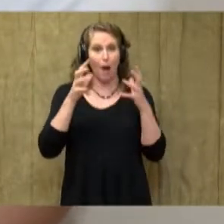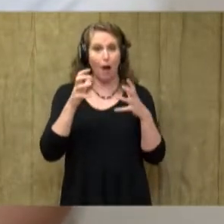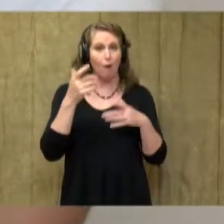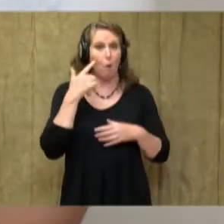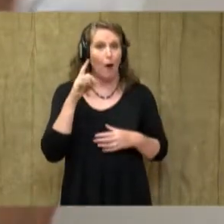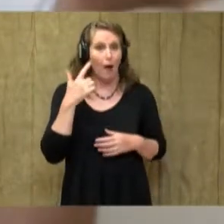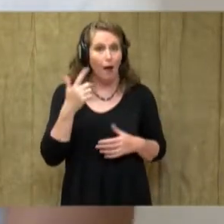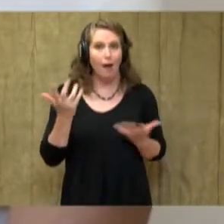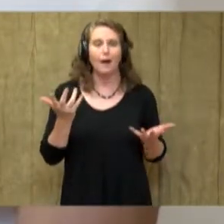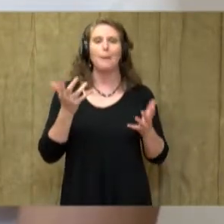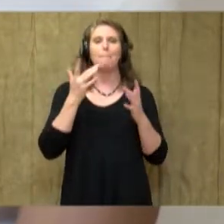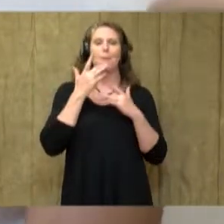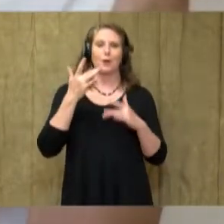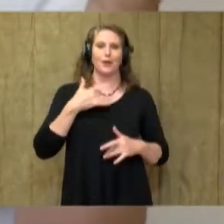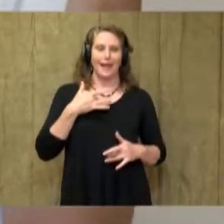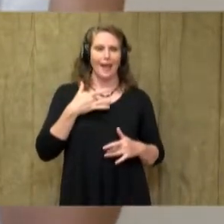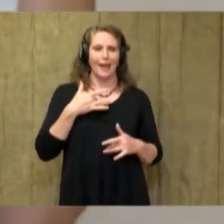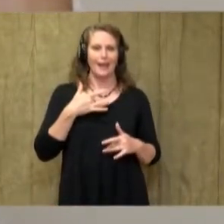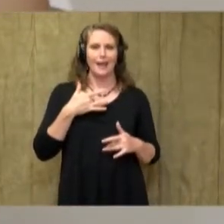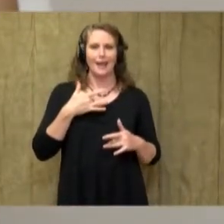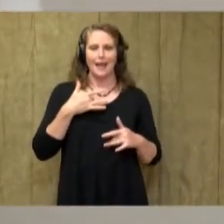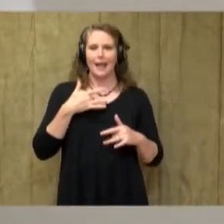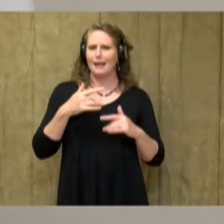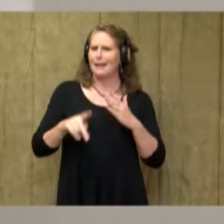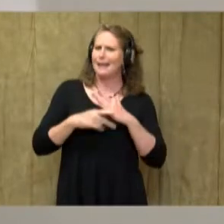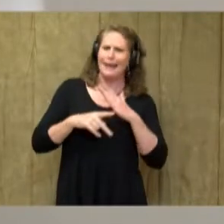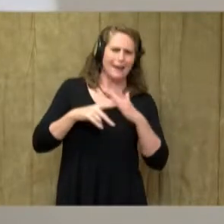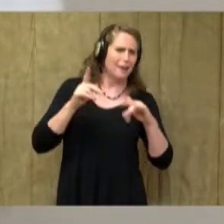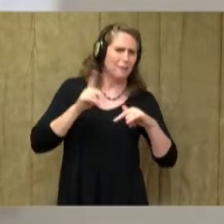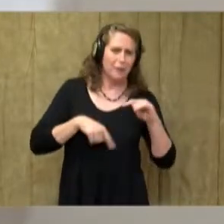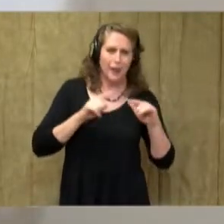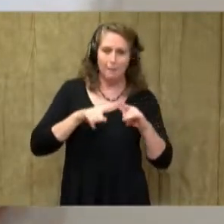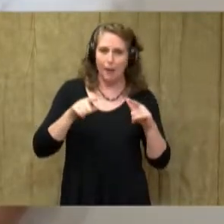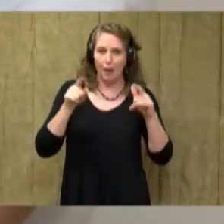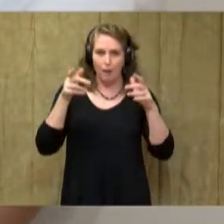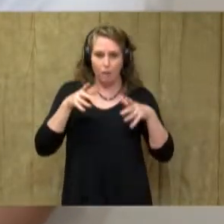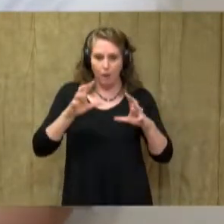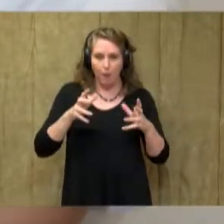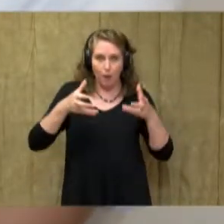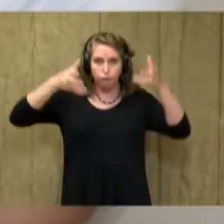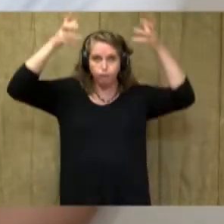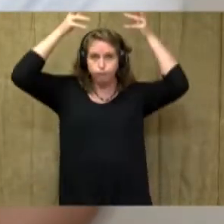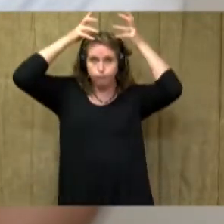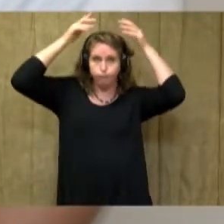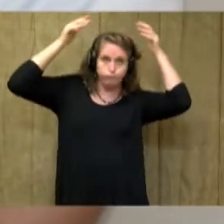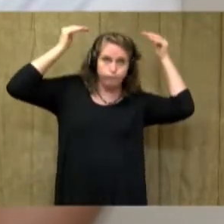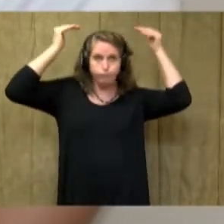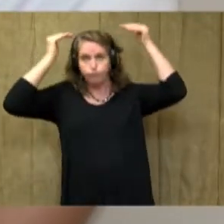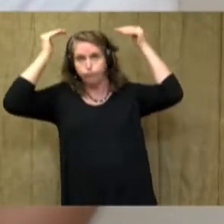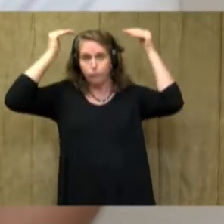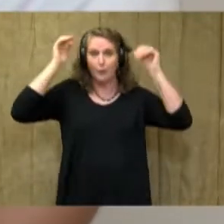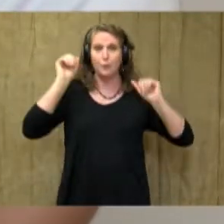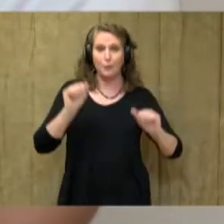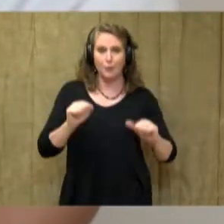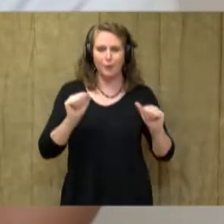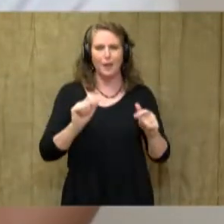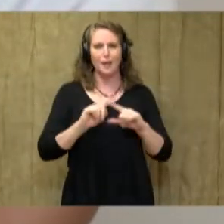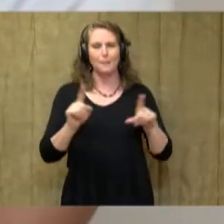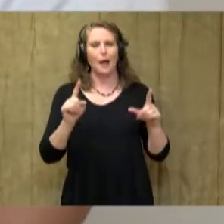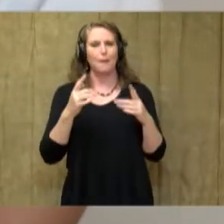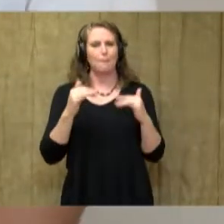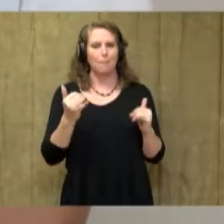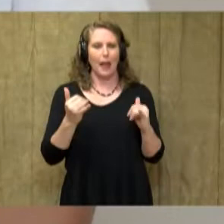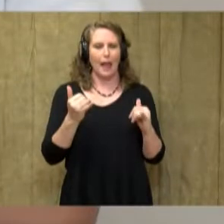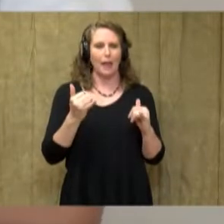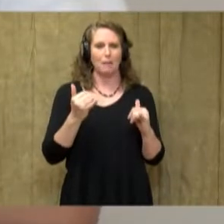feet, but he was kind of good at balancing it on his head. Still, it wasn't much fun playing with a